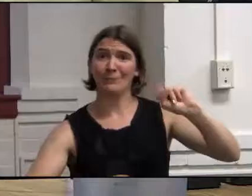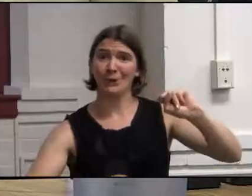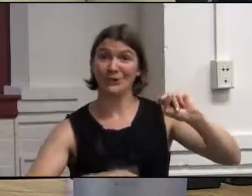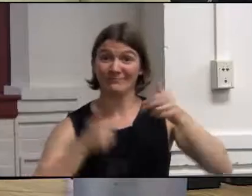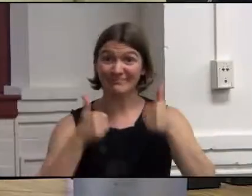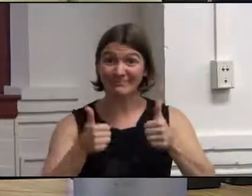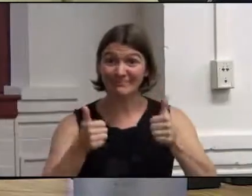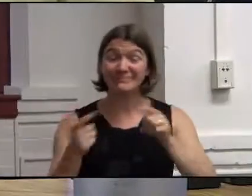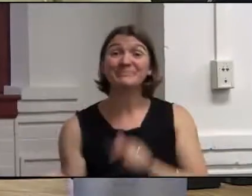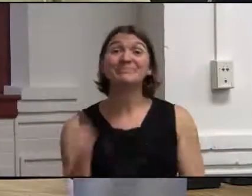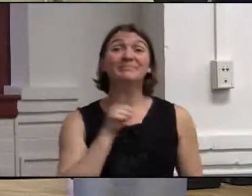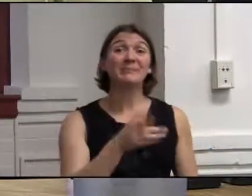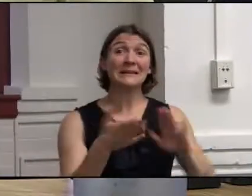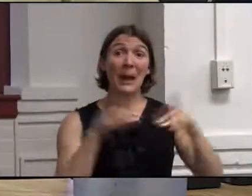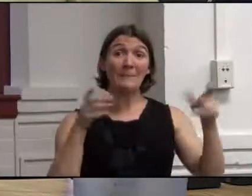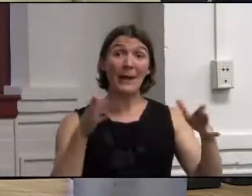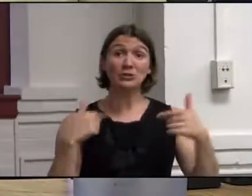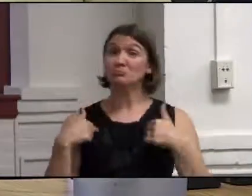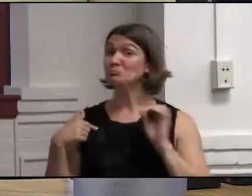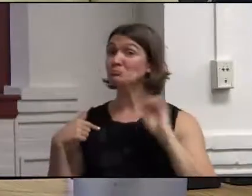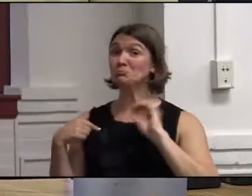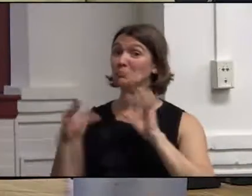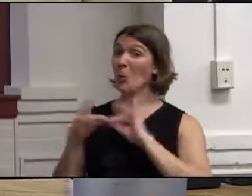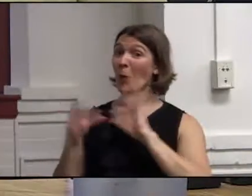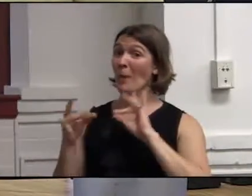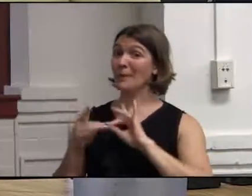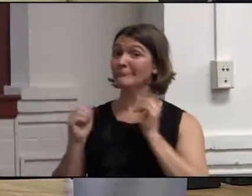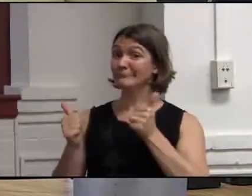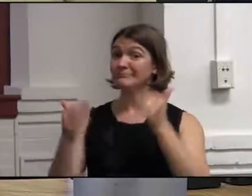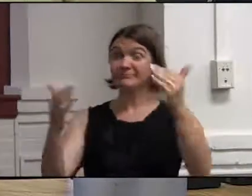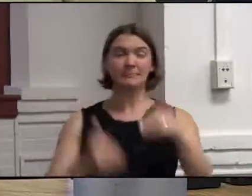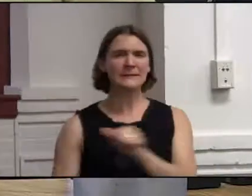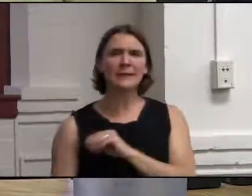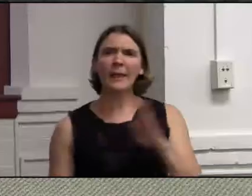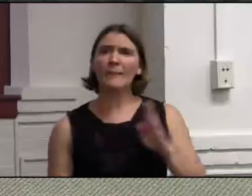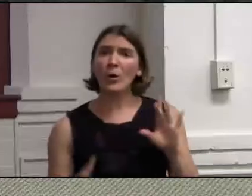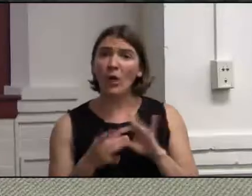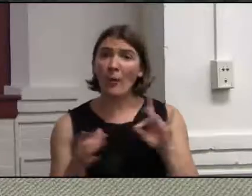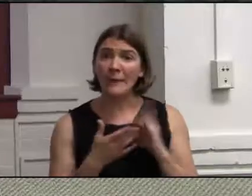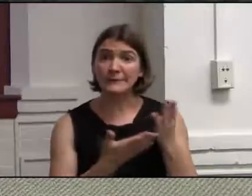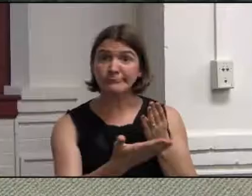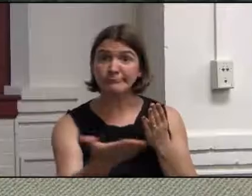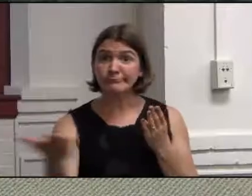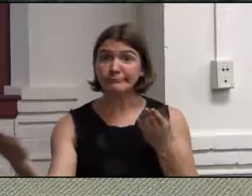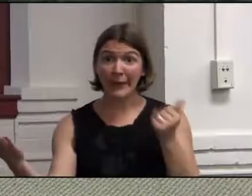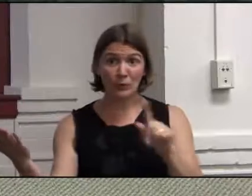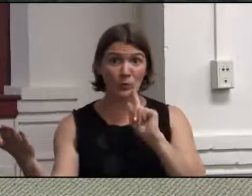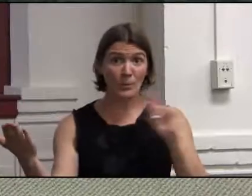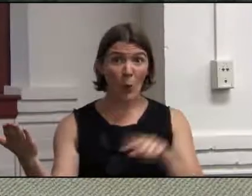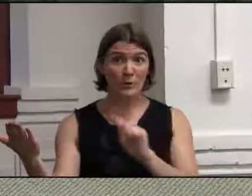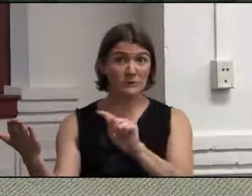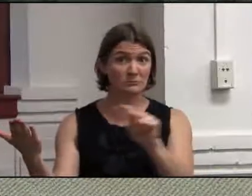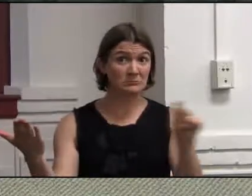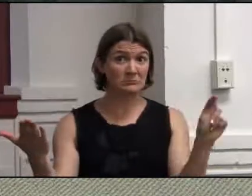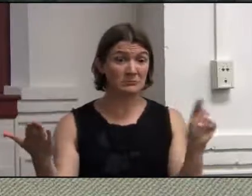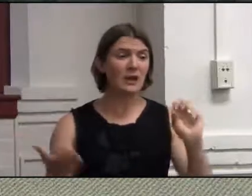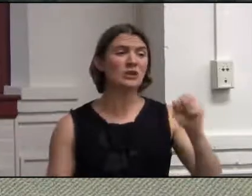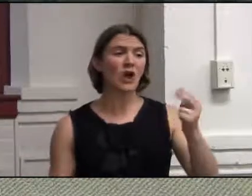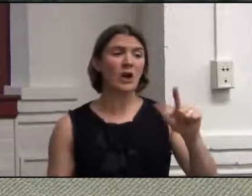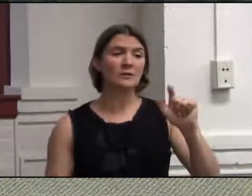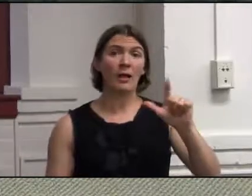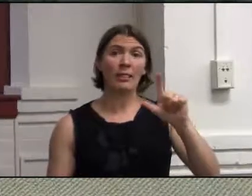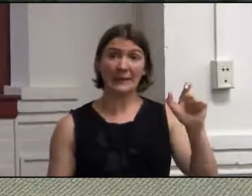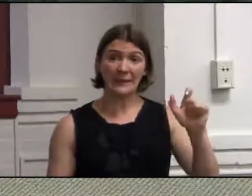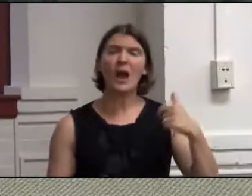Does the town manager have any remarks? I do not this evening, thank you. Does anyone on the select board have any remarks or reports that they'd like to give? No, the only thing I